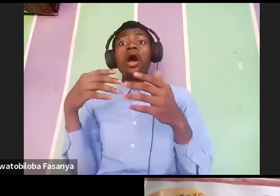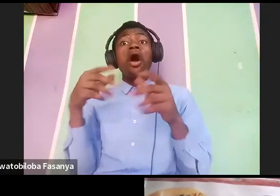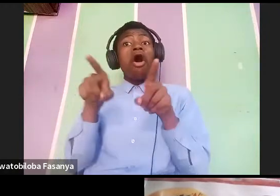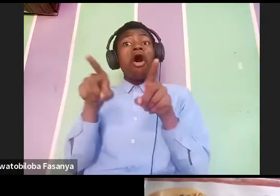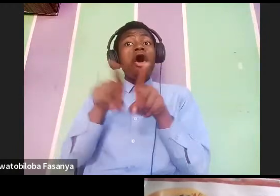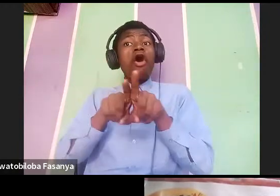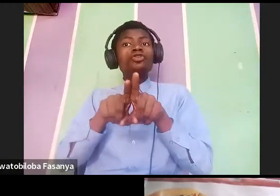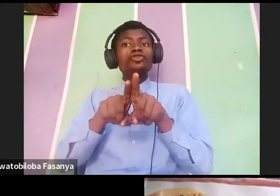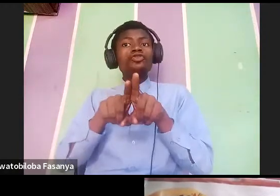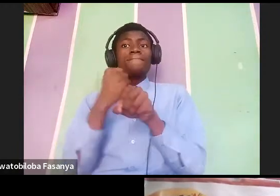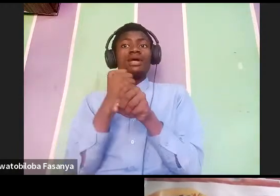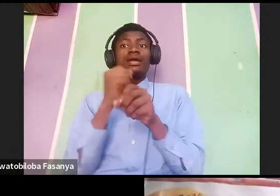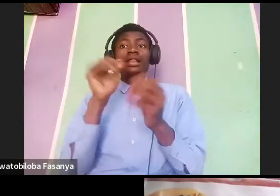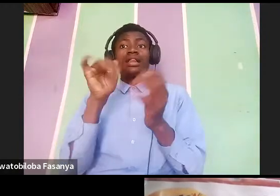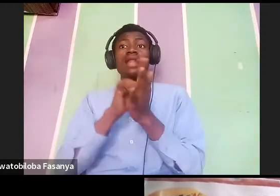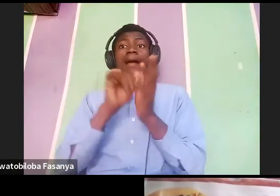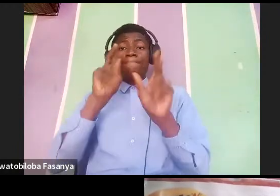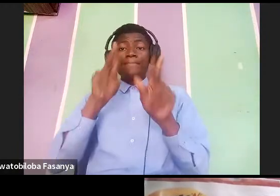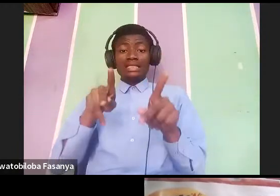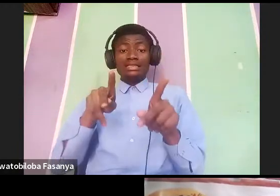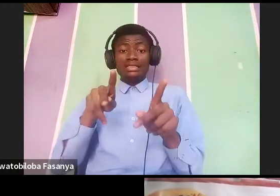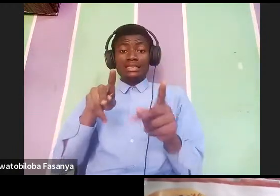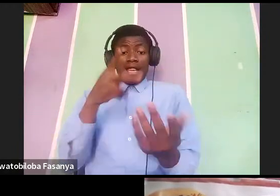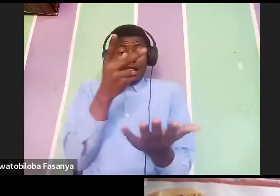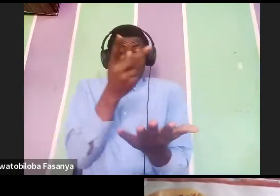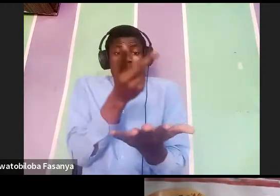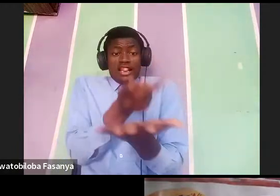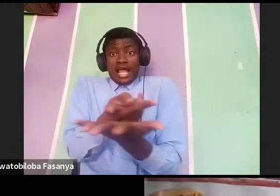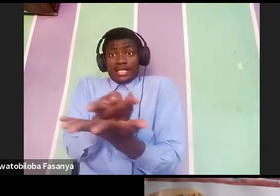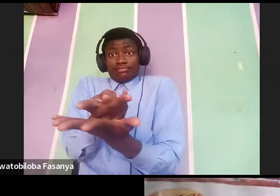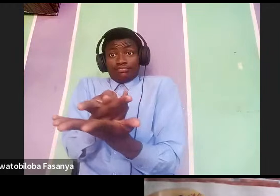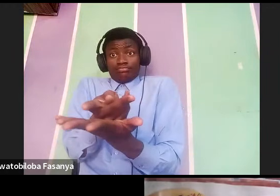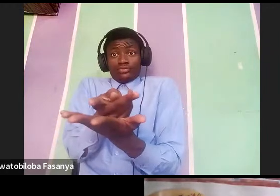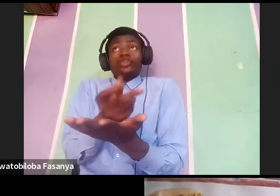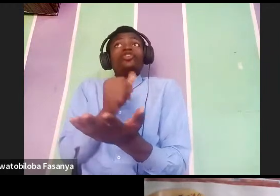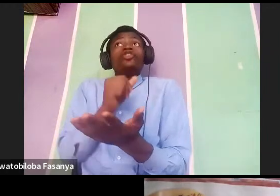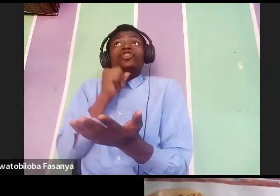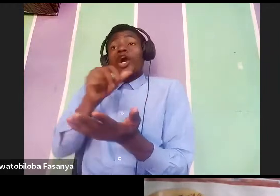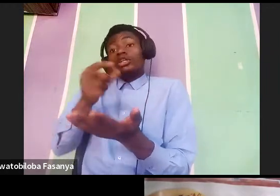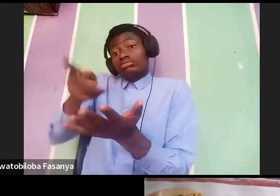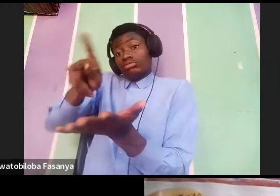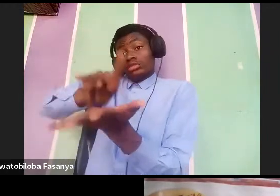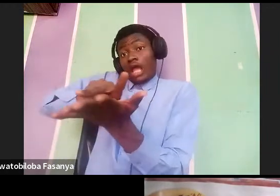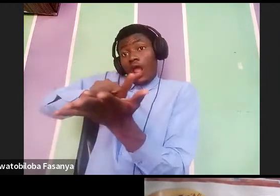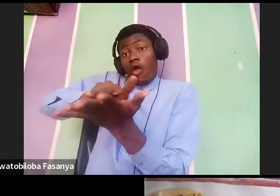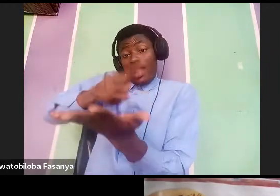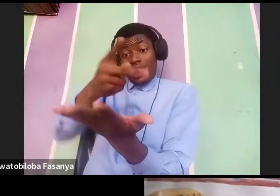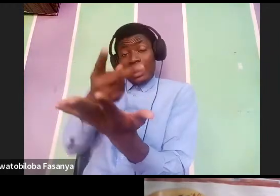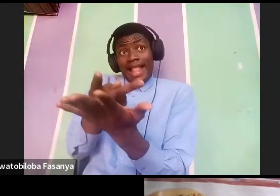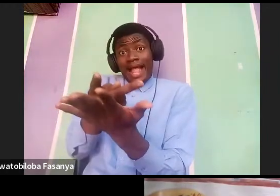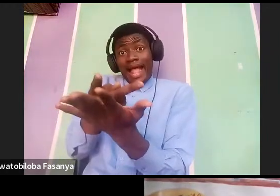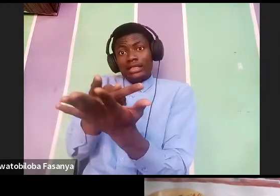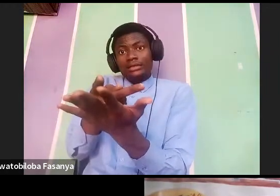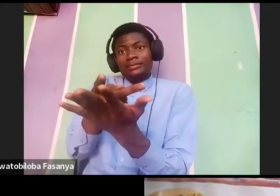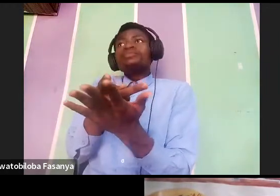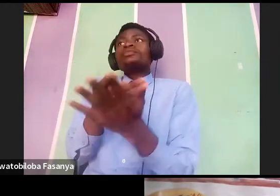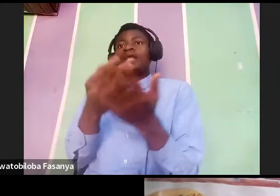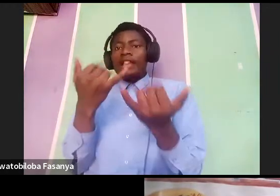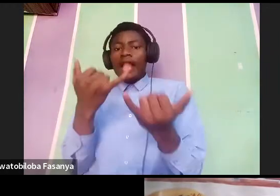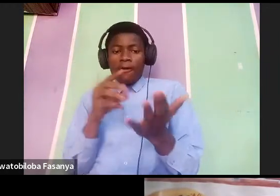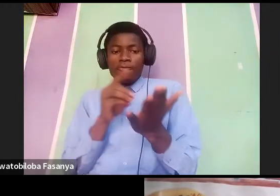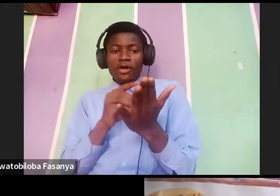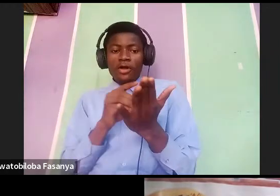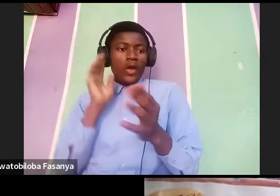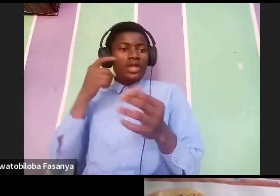upright on the floor. If you can check the mouth to see if there's anything blocking the mouth, of course, you can do